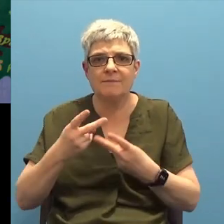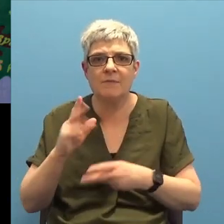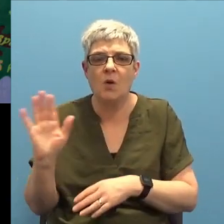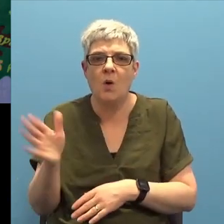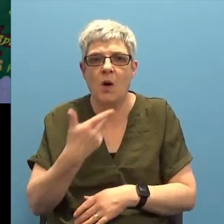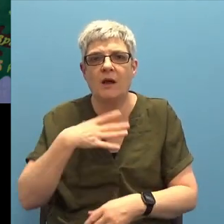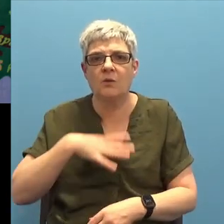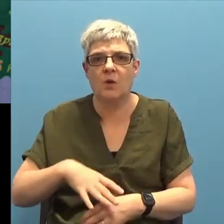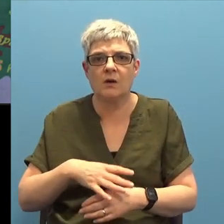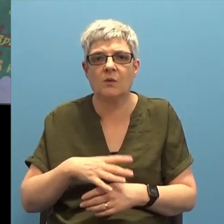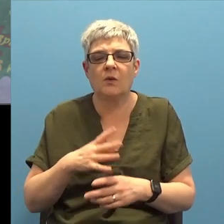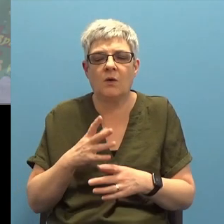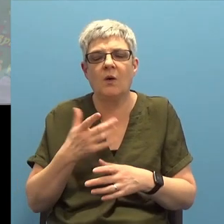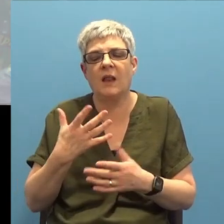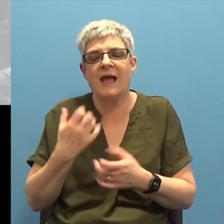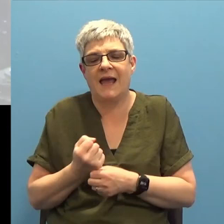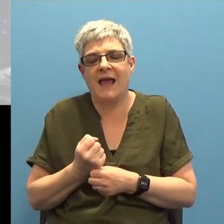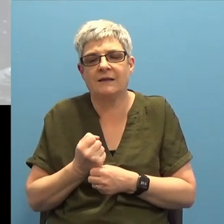Once Held Dear.